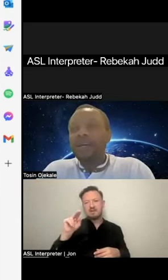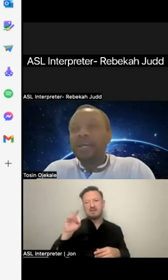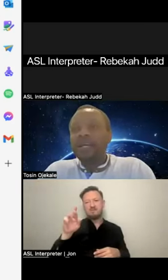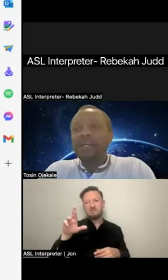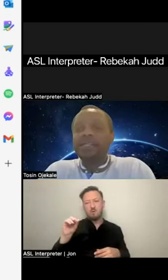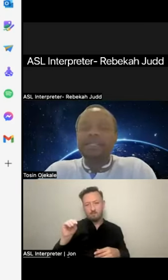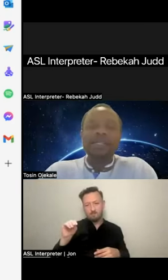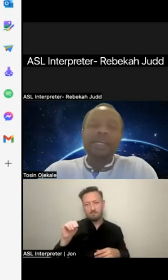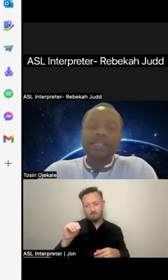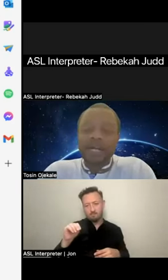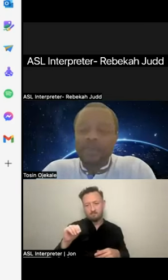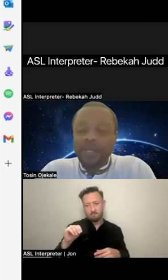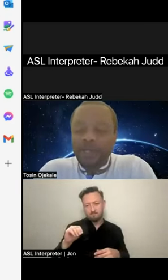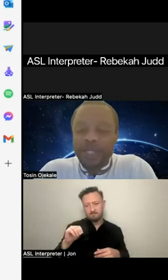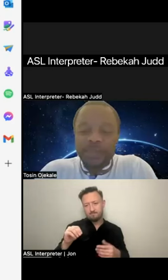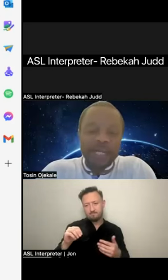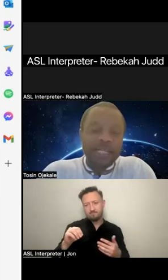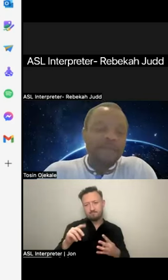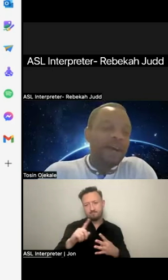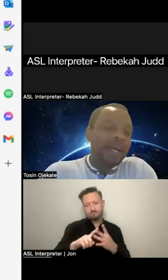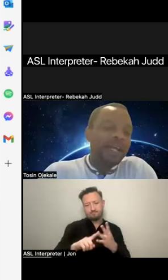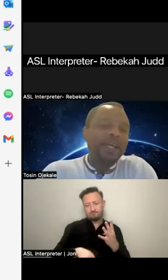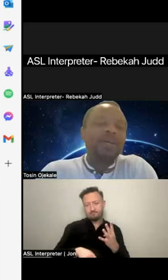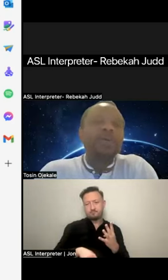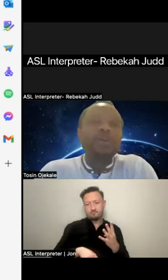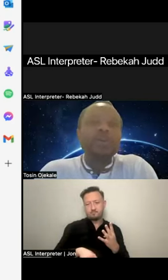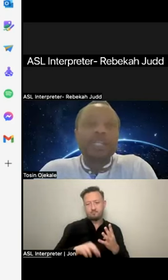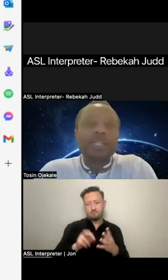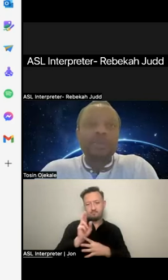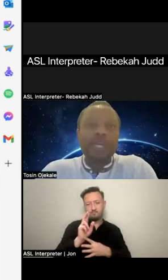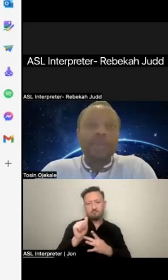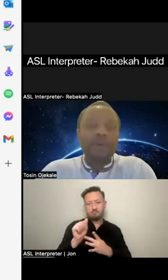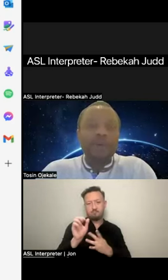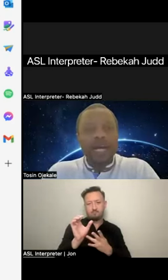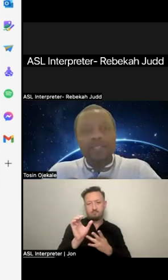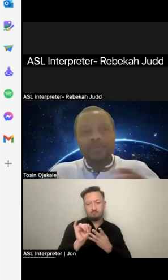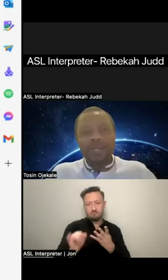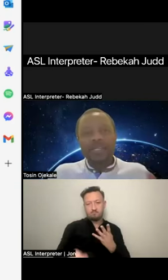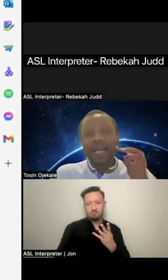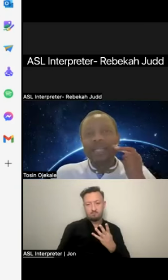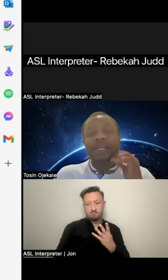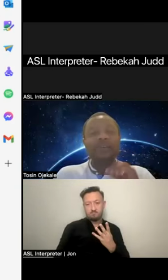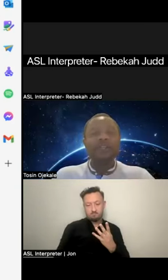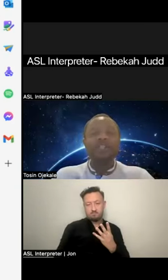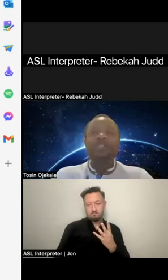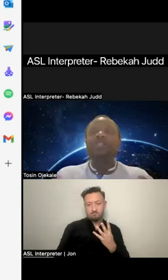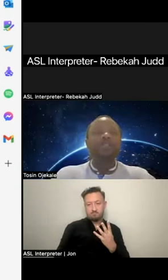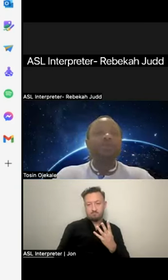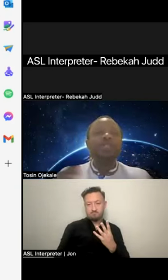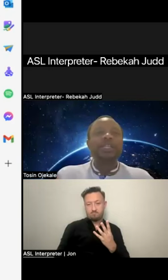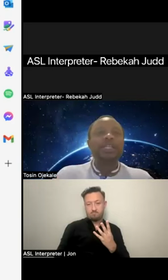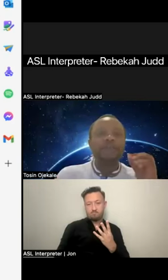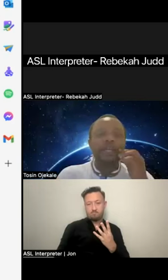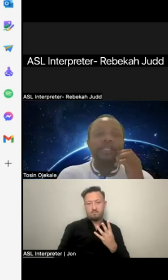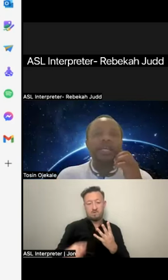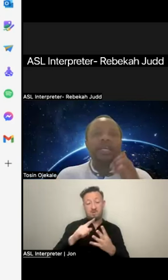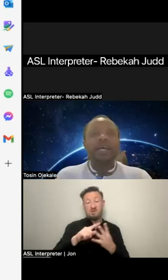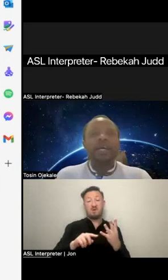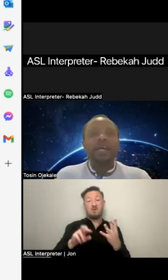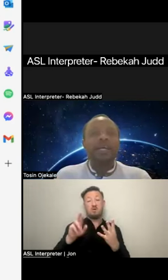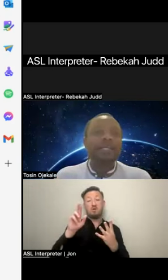whatever incident that is happening, you need to identify who needs to be informed. So that's RACI itself. It's used in